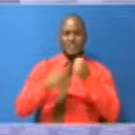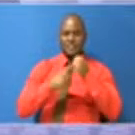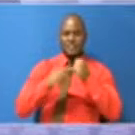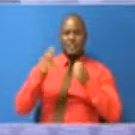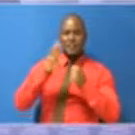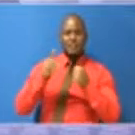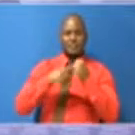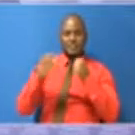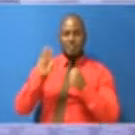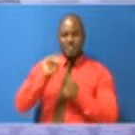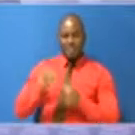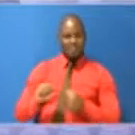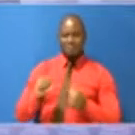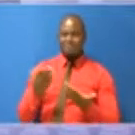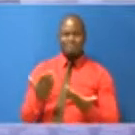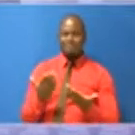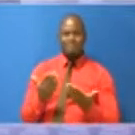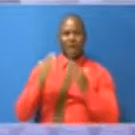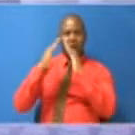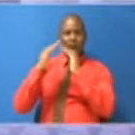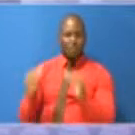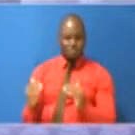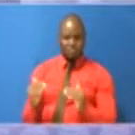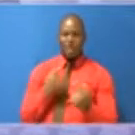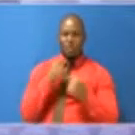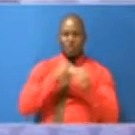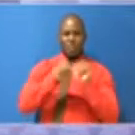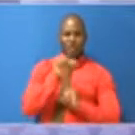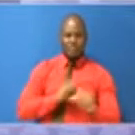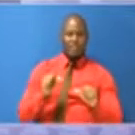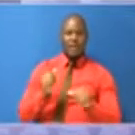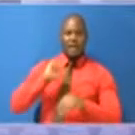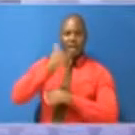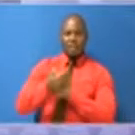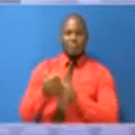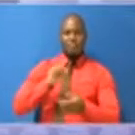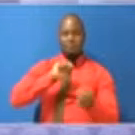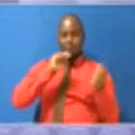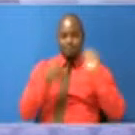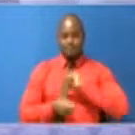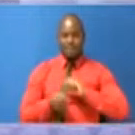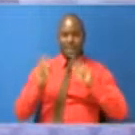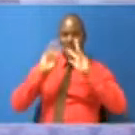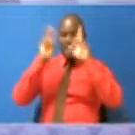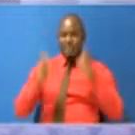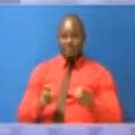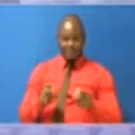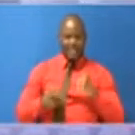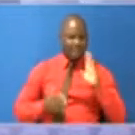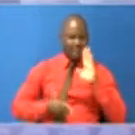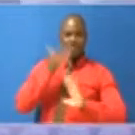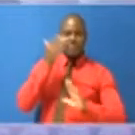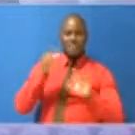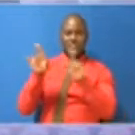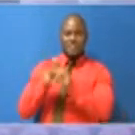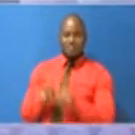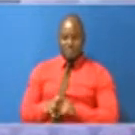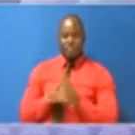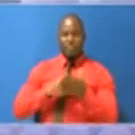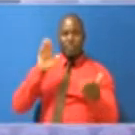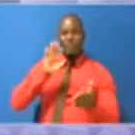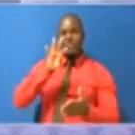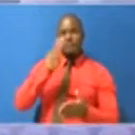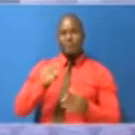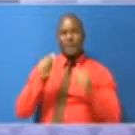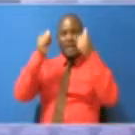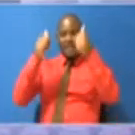shillings that's what someone wants to steal their houses when i talk about urban renewal the entity you're praising is rushing just this week there's been more than three